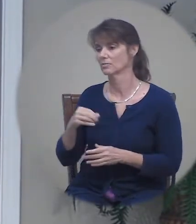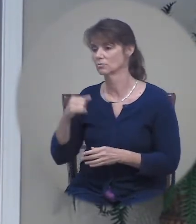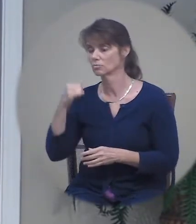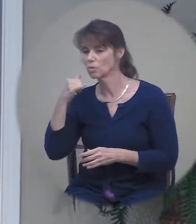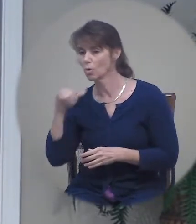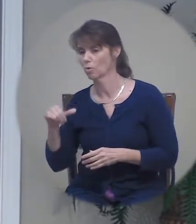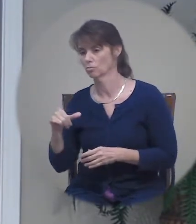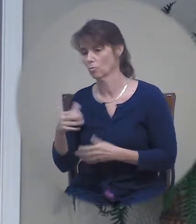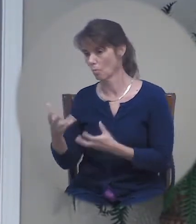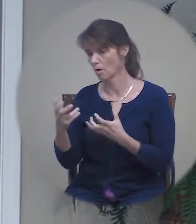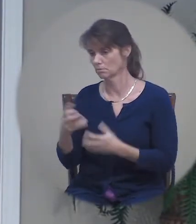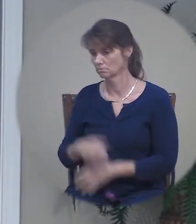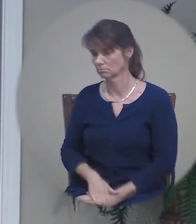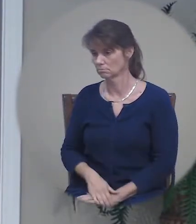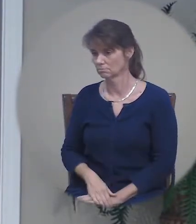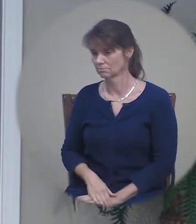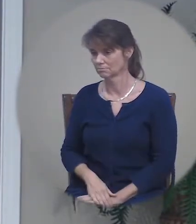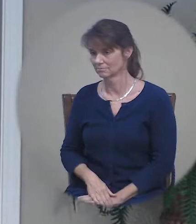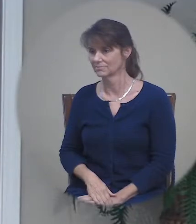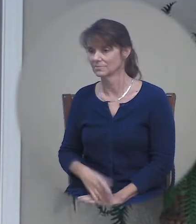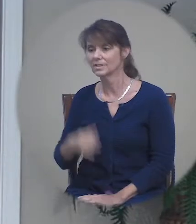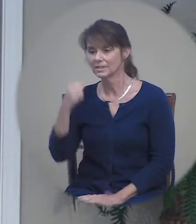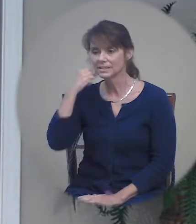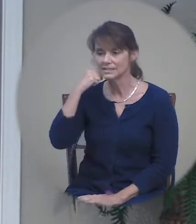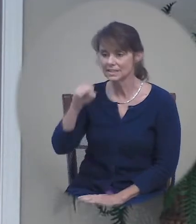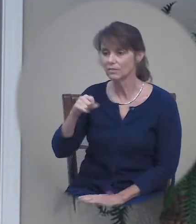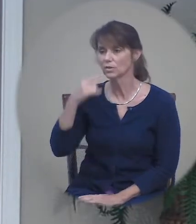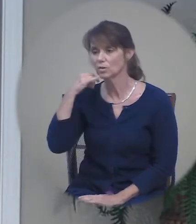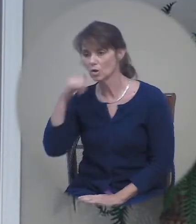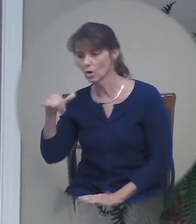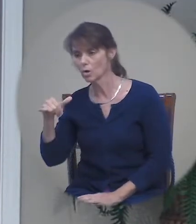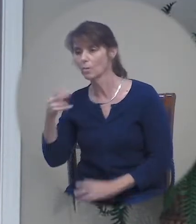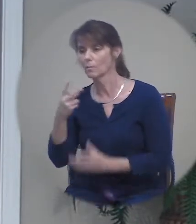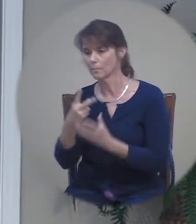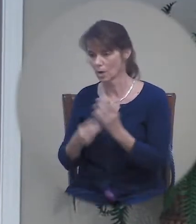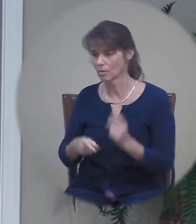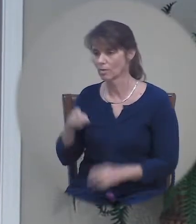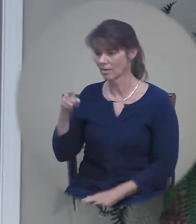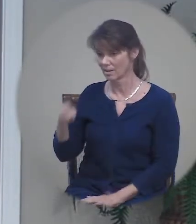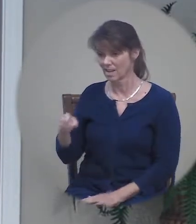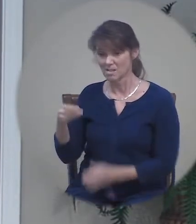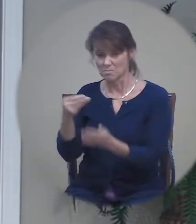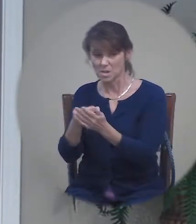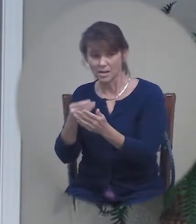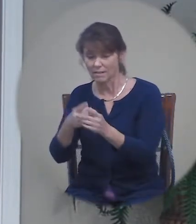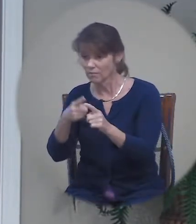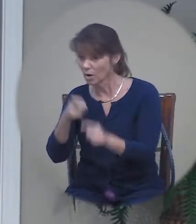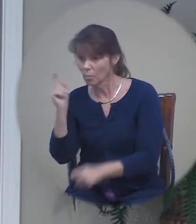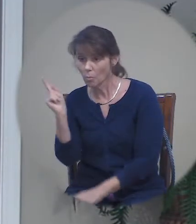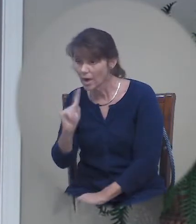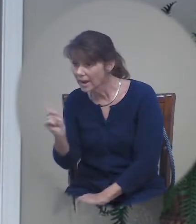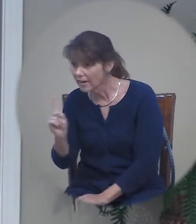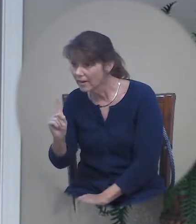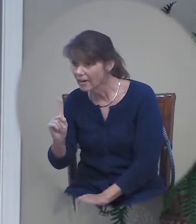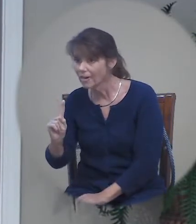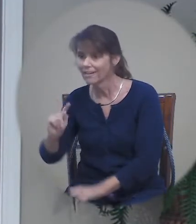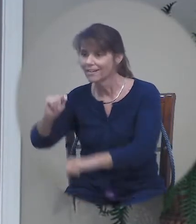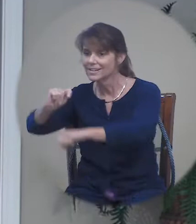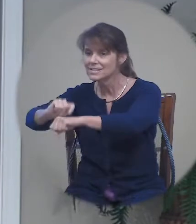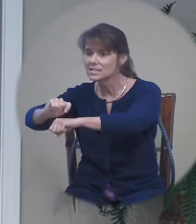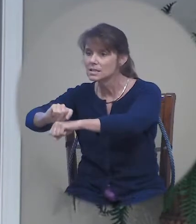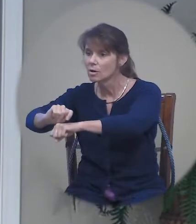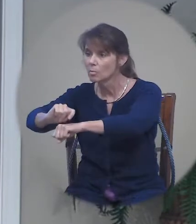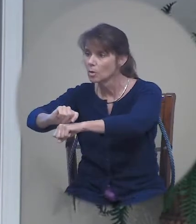money from? Isn't that kind of odd? I mean, he had spent at least